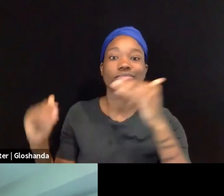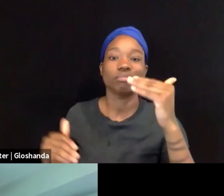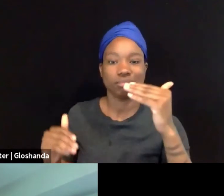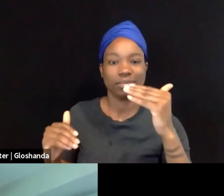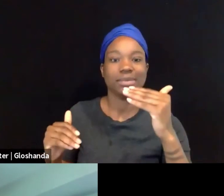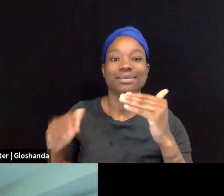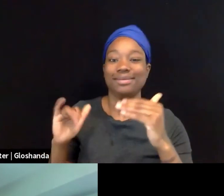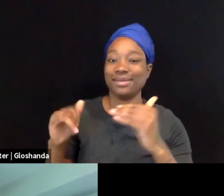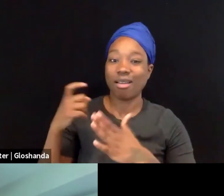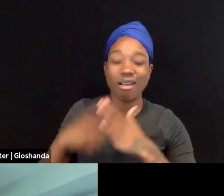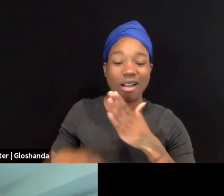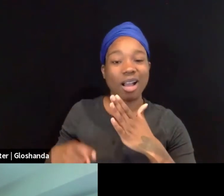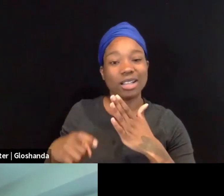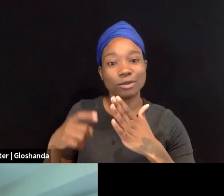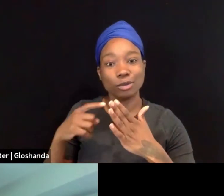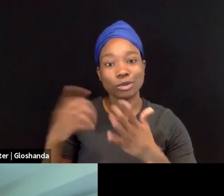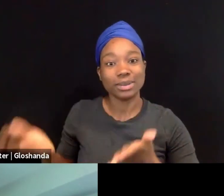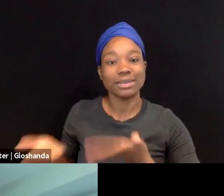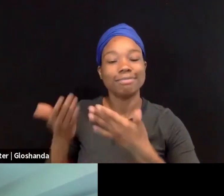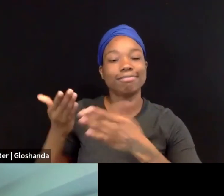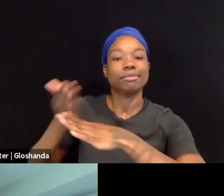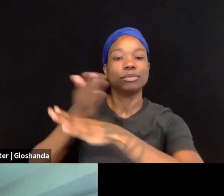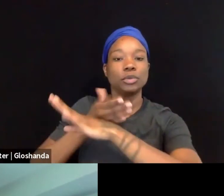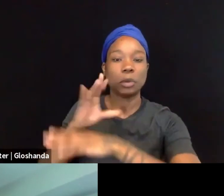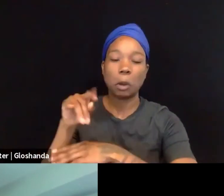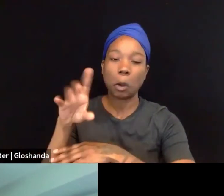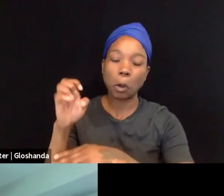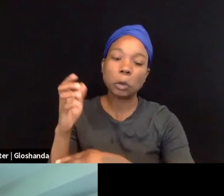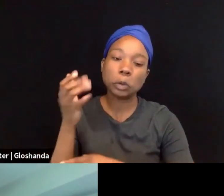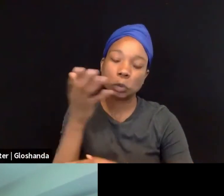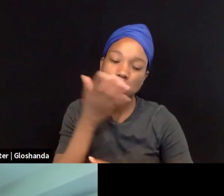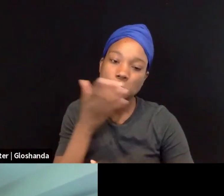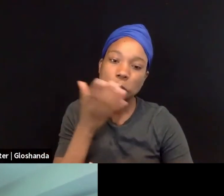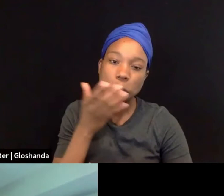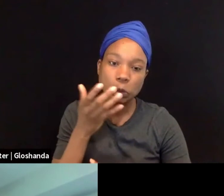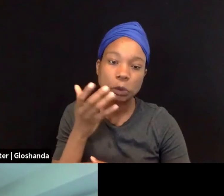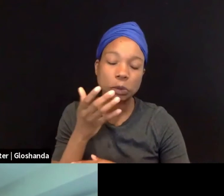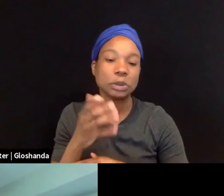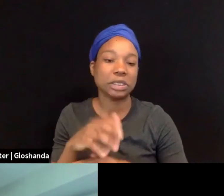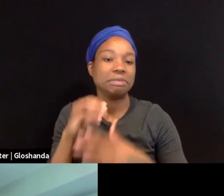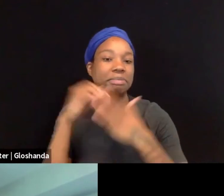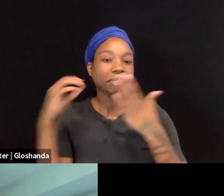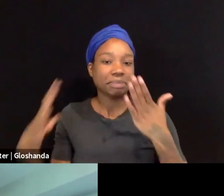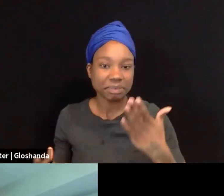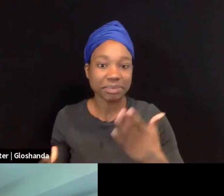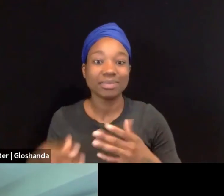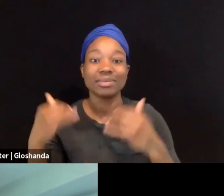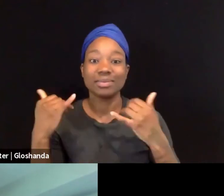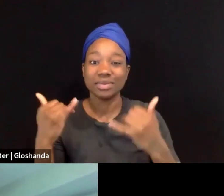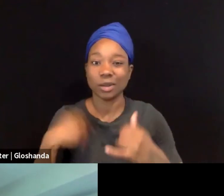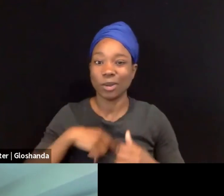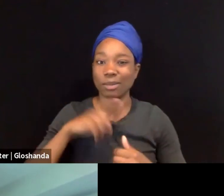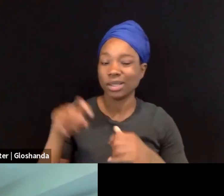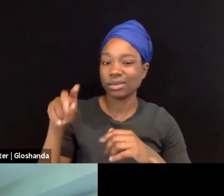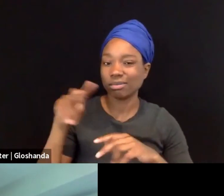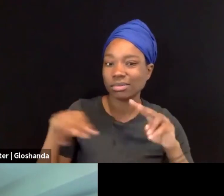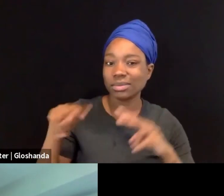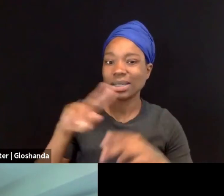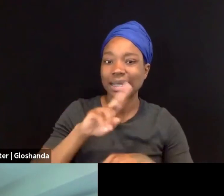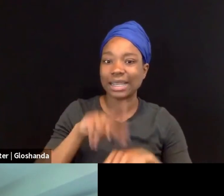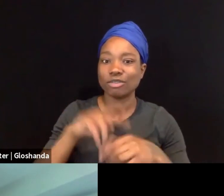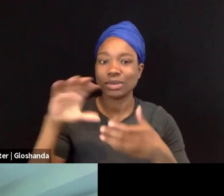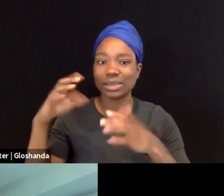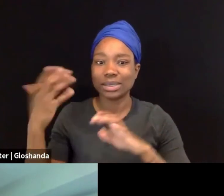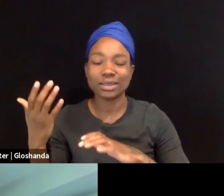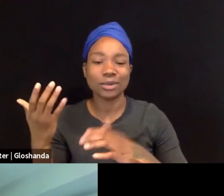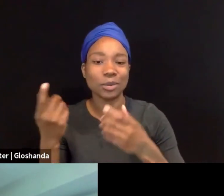recover. After Hurricane Katrina, Louisiana relied on HUD Community Development Block Grant Disaster